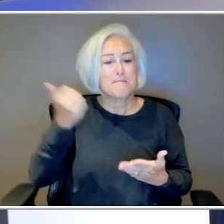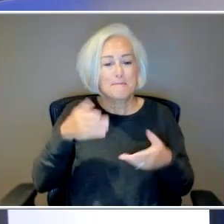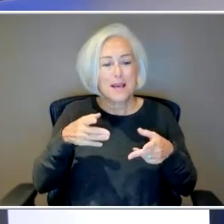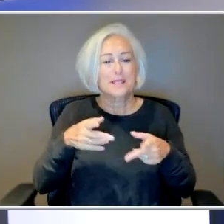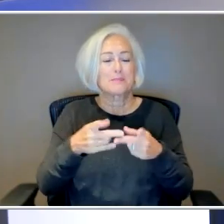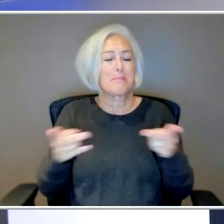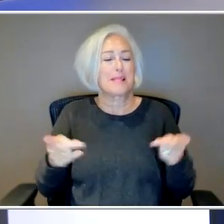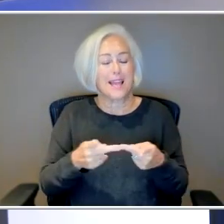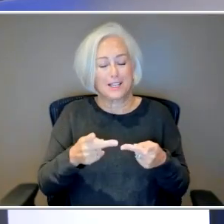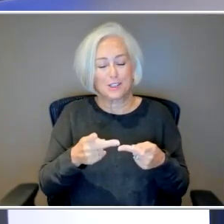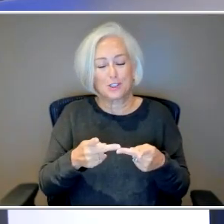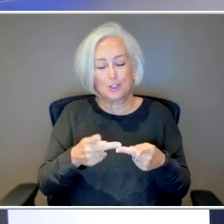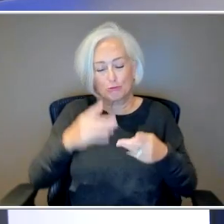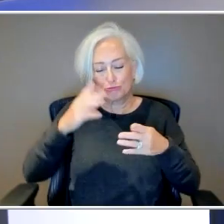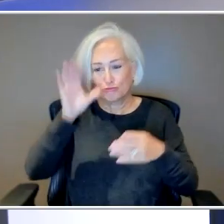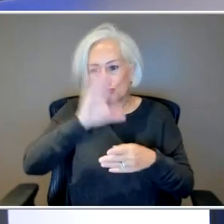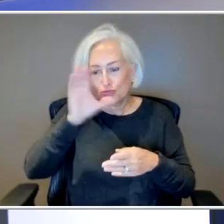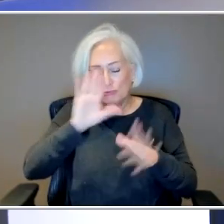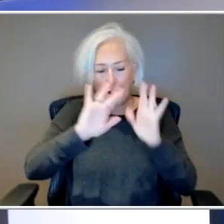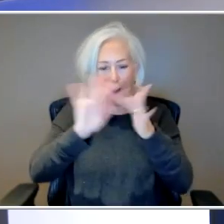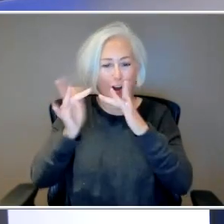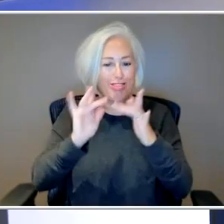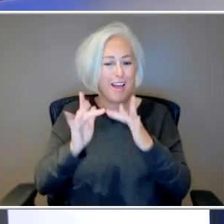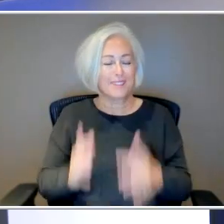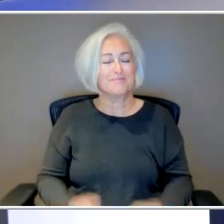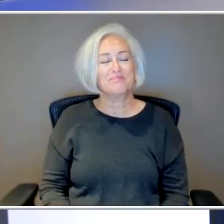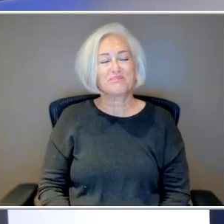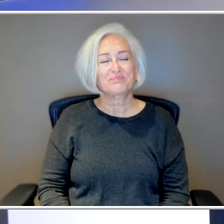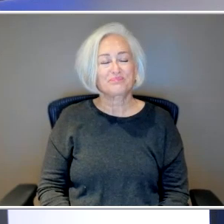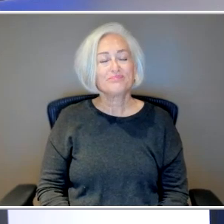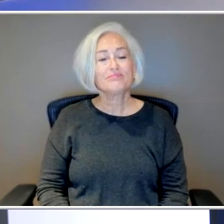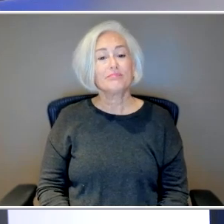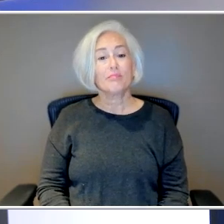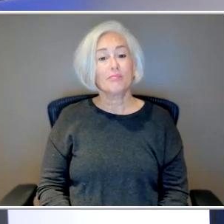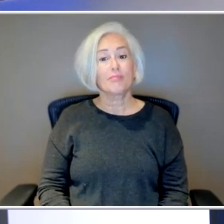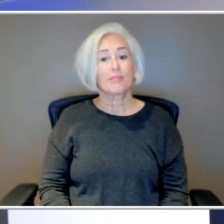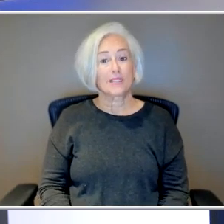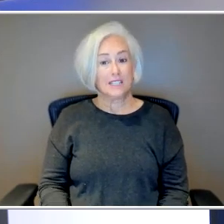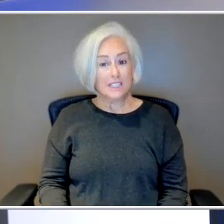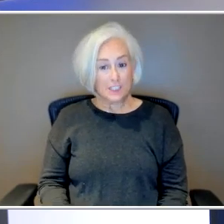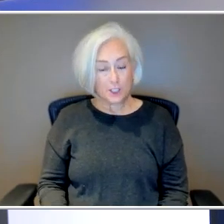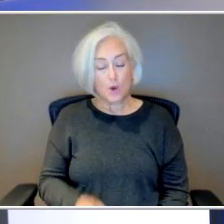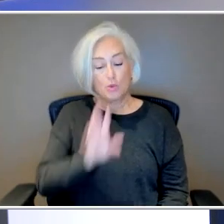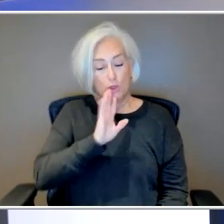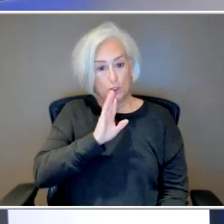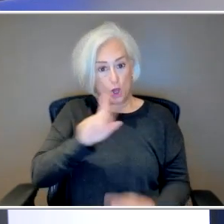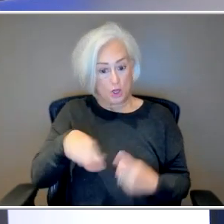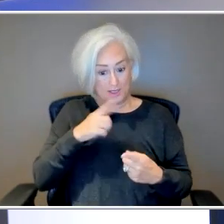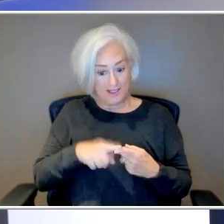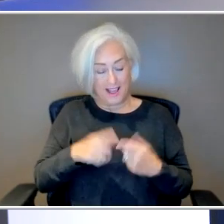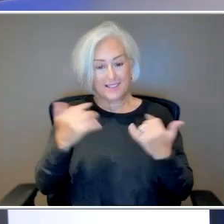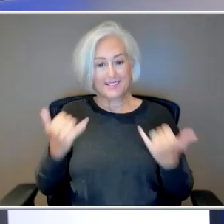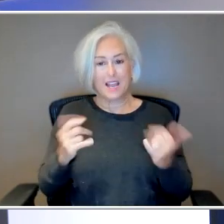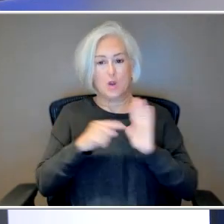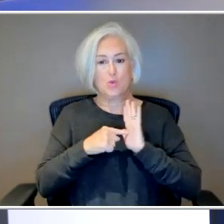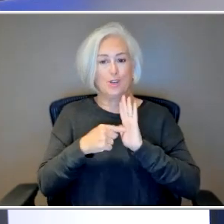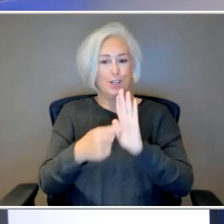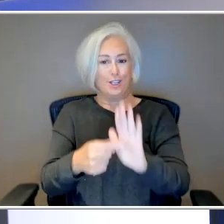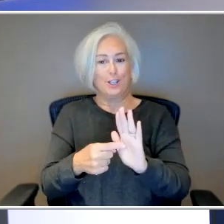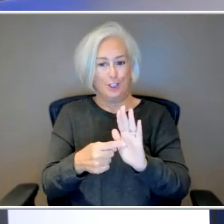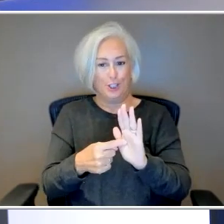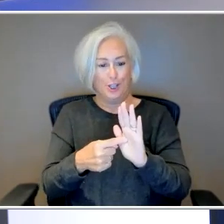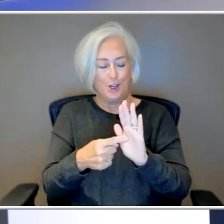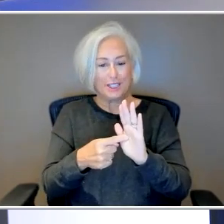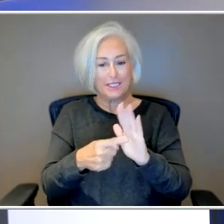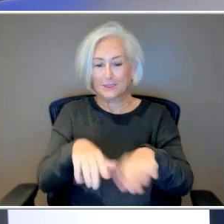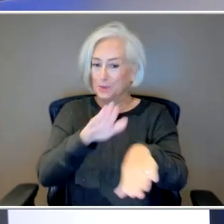Google. Exactly. So it's show and tell time. We've been talking a lot. We're going to go inside the body, and this is where we do want to warn our viewers.